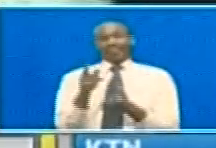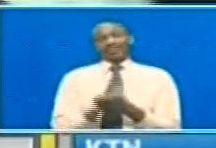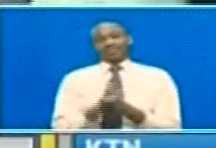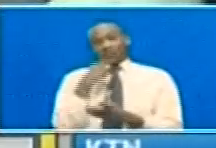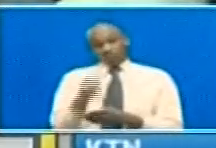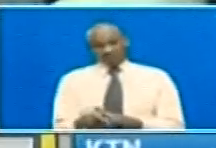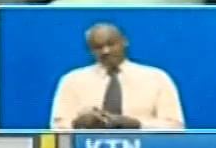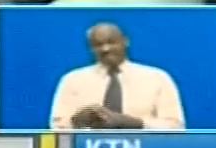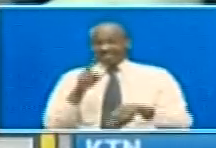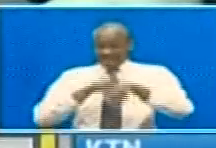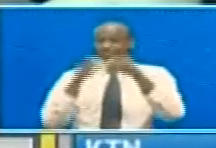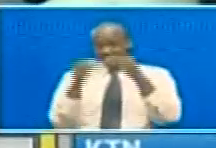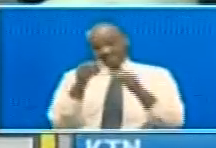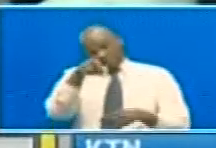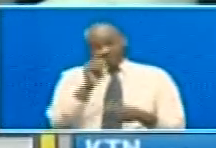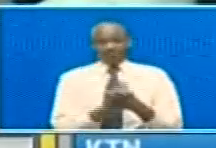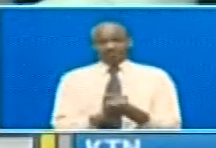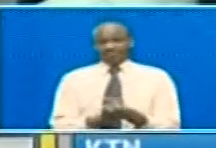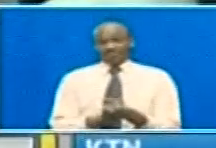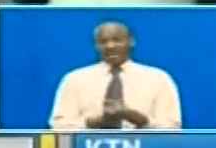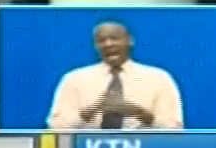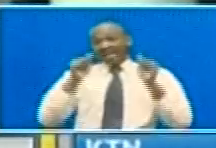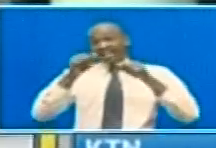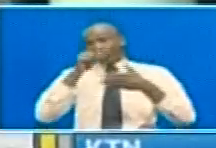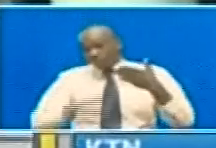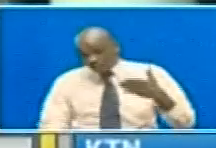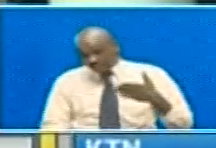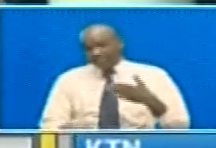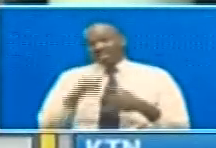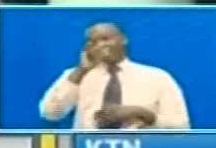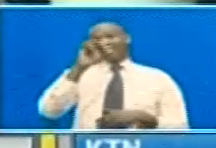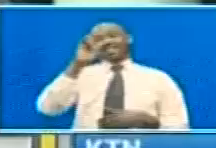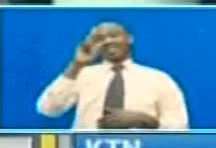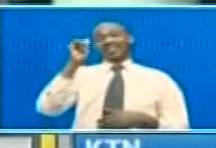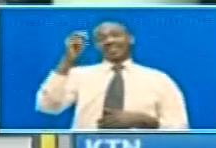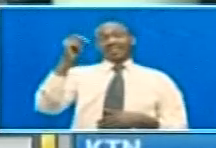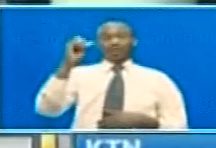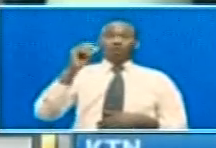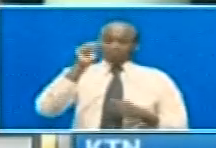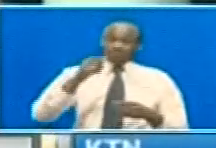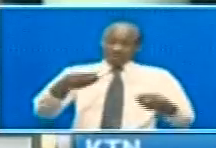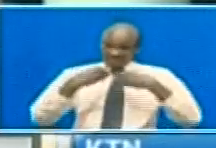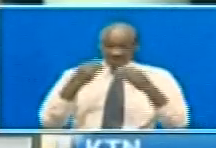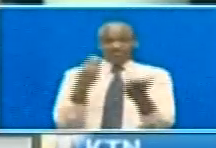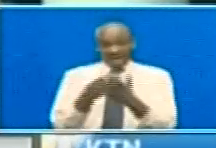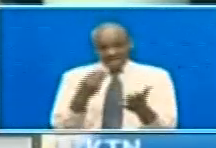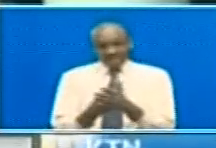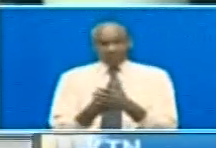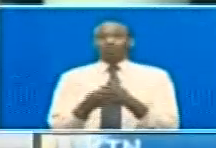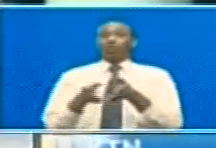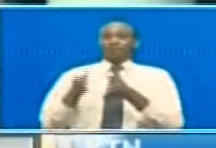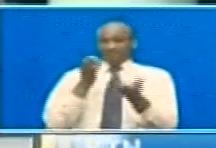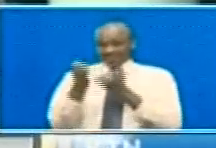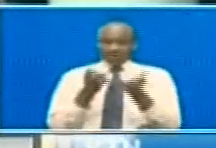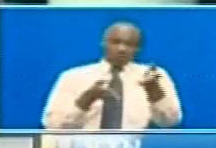that at a meeting, it was agreed that Mr. Iringo would provide money and facilitate business opportunities